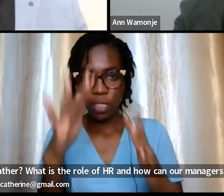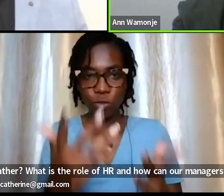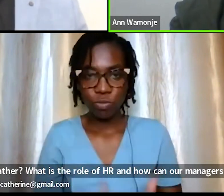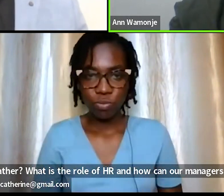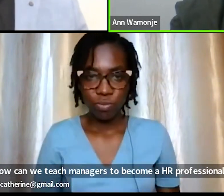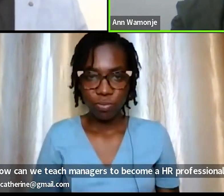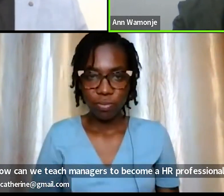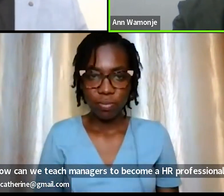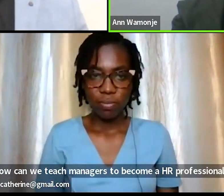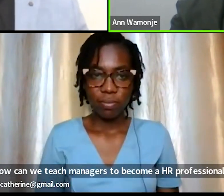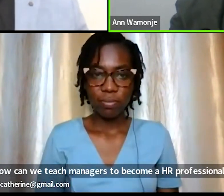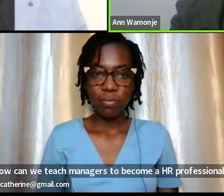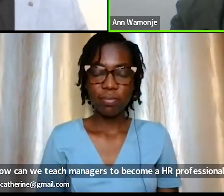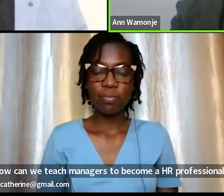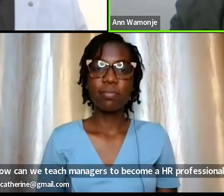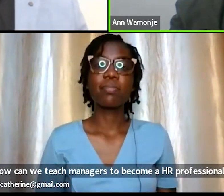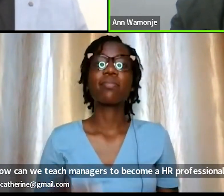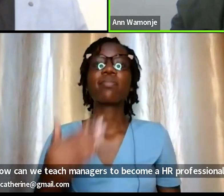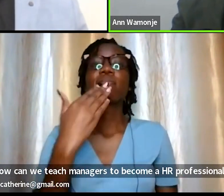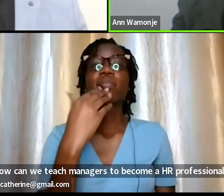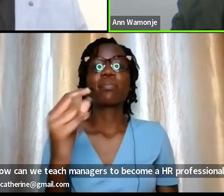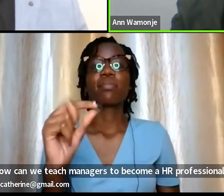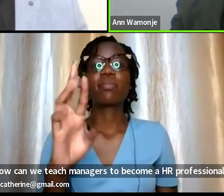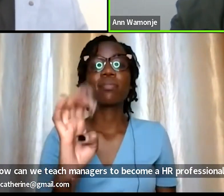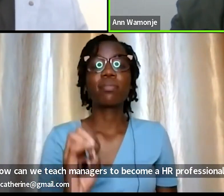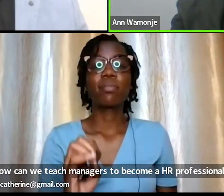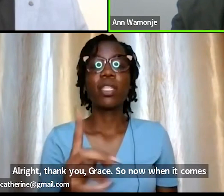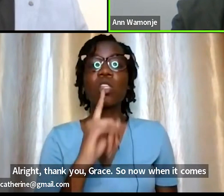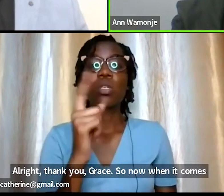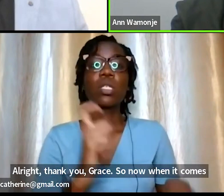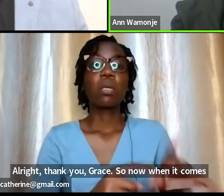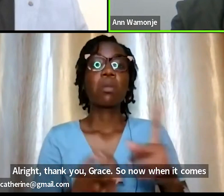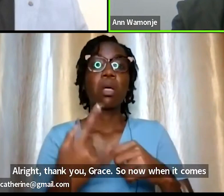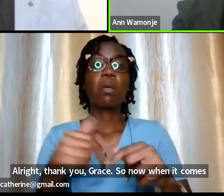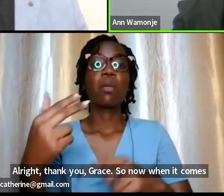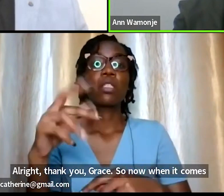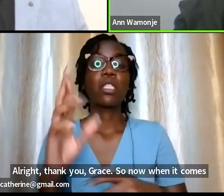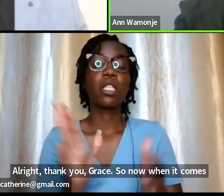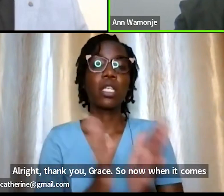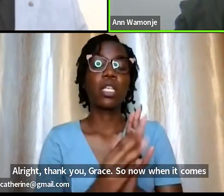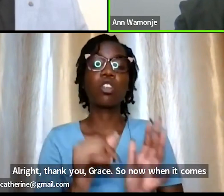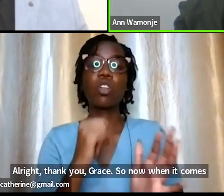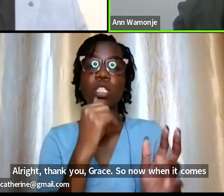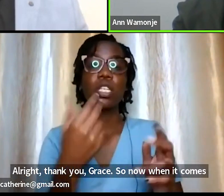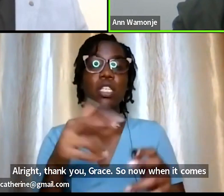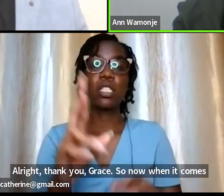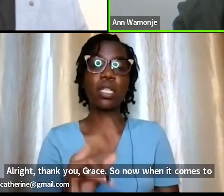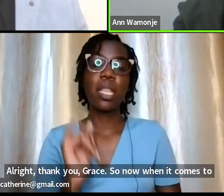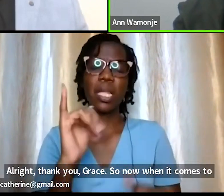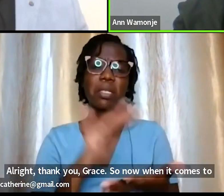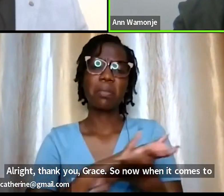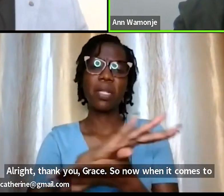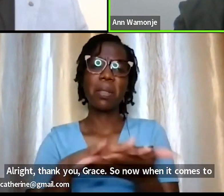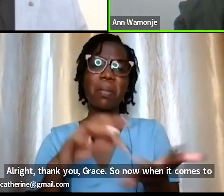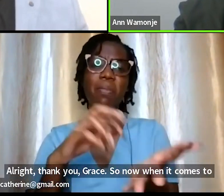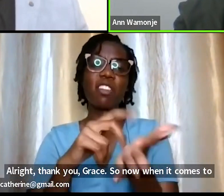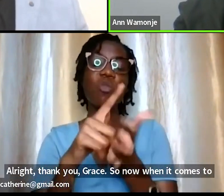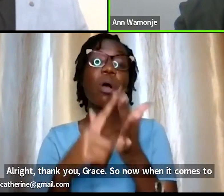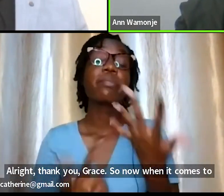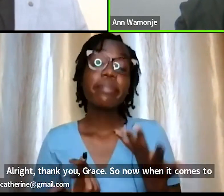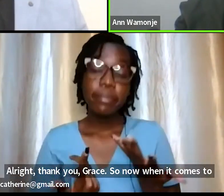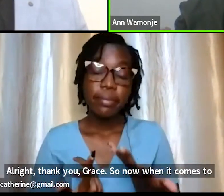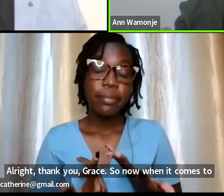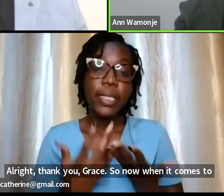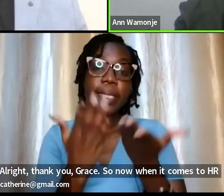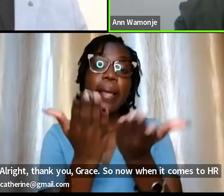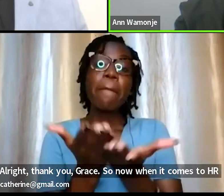All right, thank you, Grace. So now, when it comes to HR for non-HR, what that basically means is